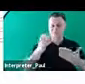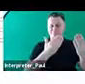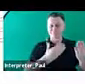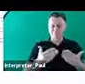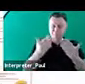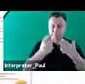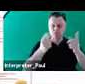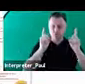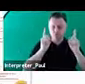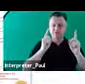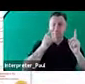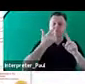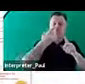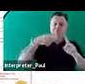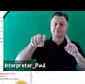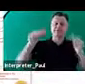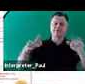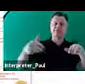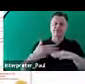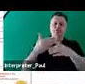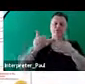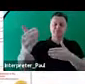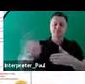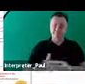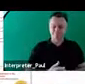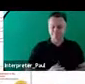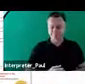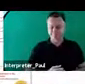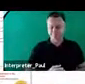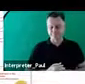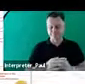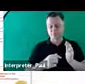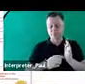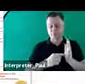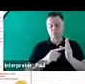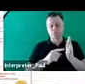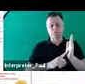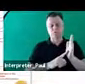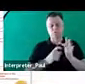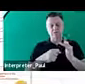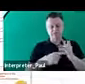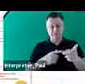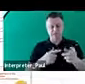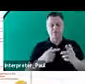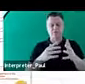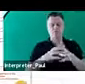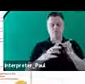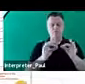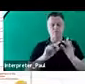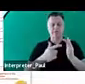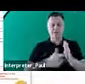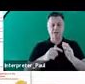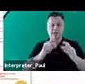employment. And in the toolkit, we've got a webinar training pack that can be used with